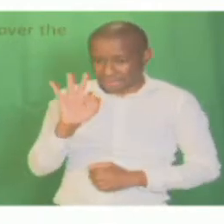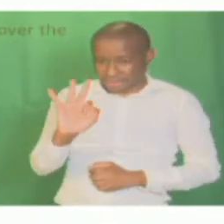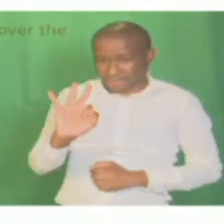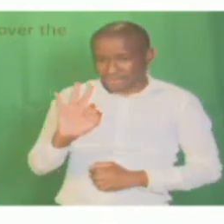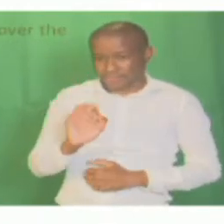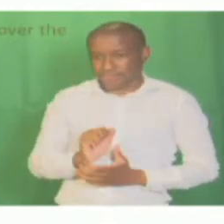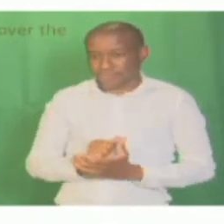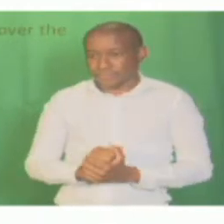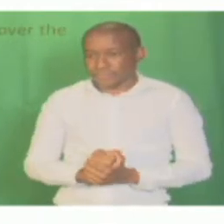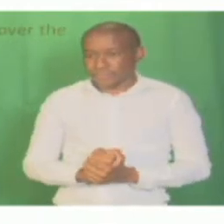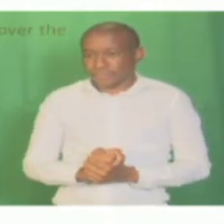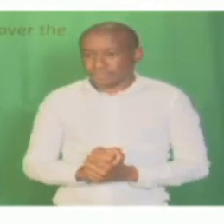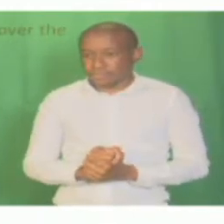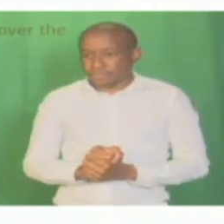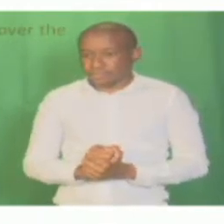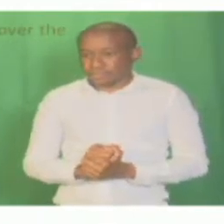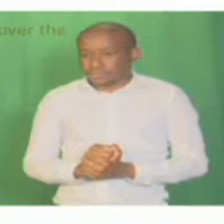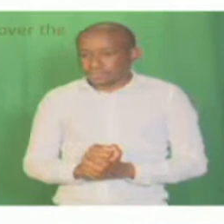this.